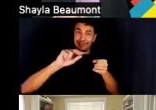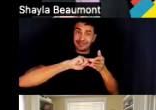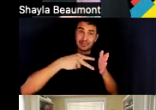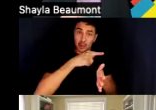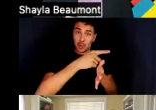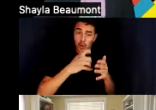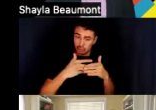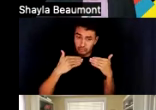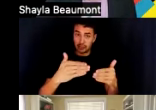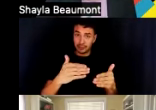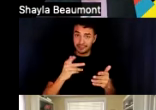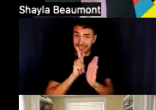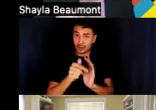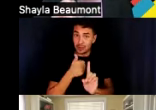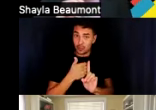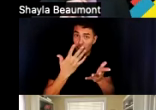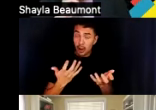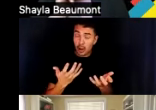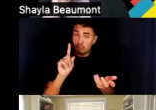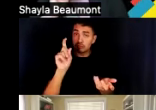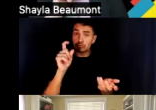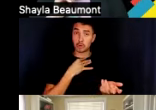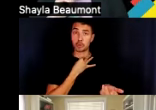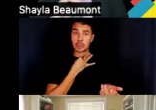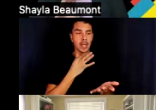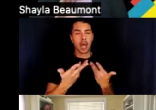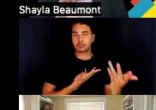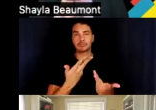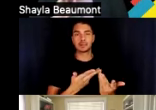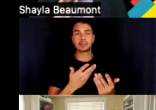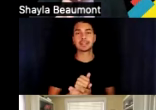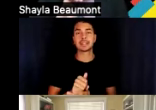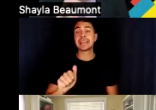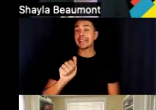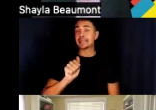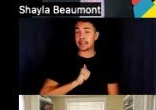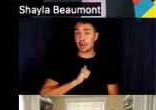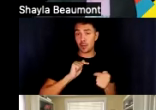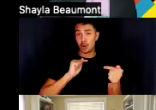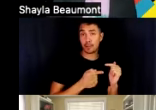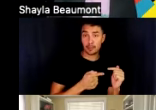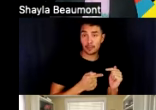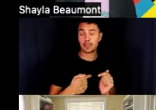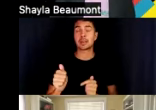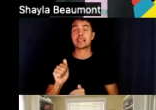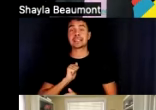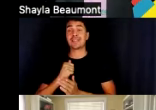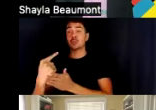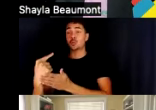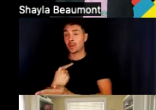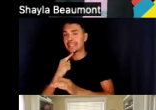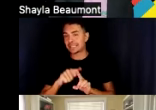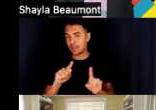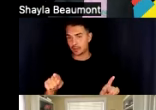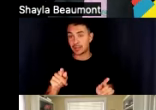kill themselves? And then really remembering that self-harm and suicide are different. Someone can self-harm without the